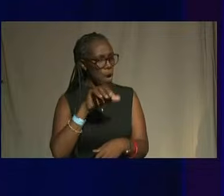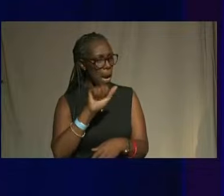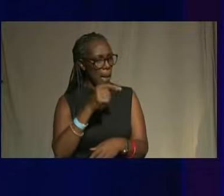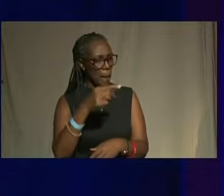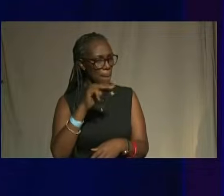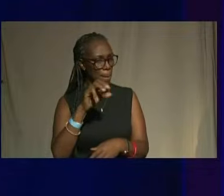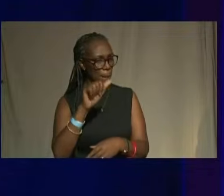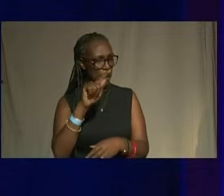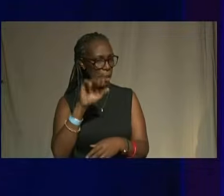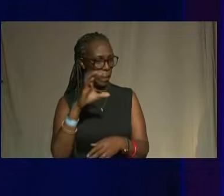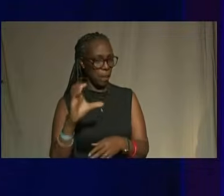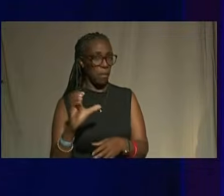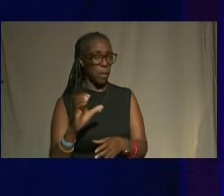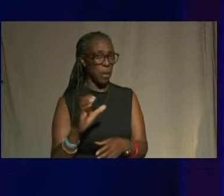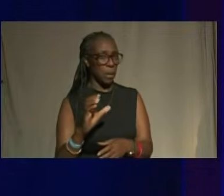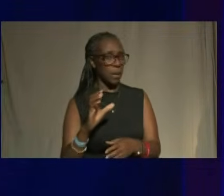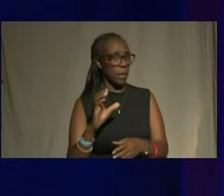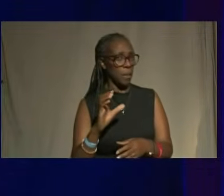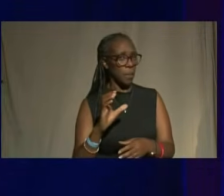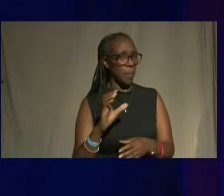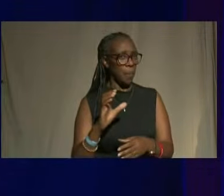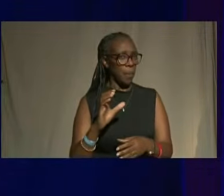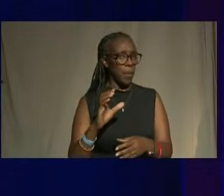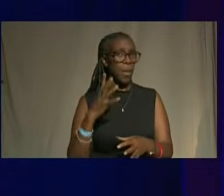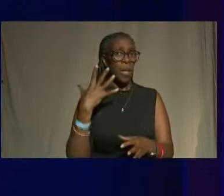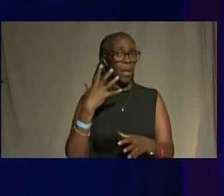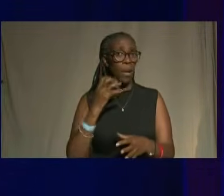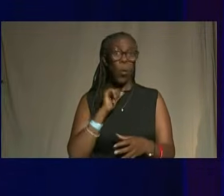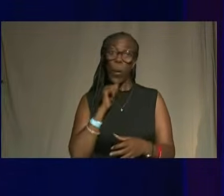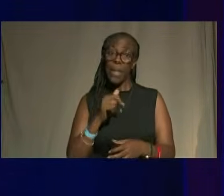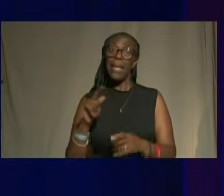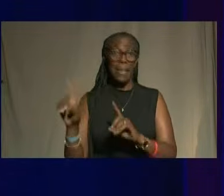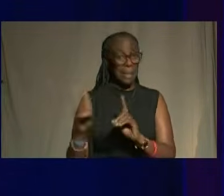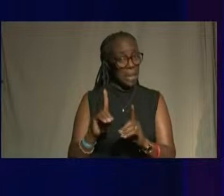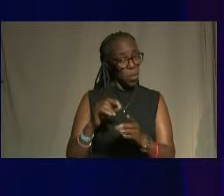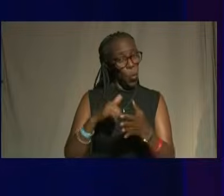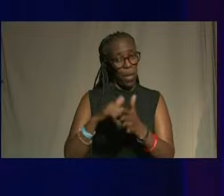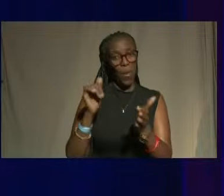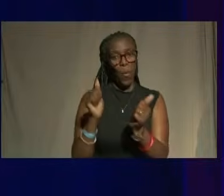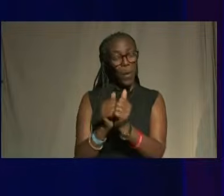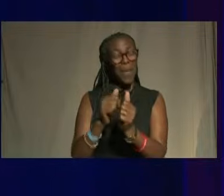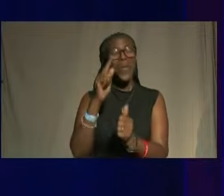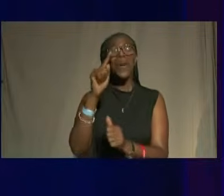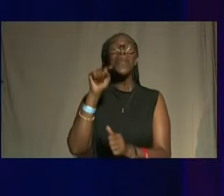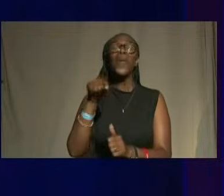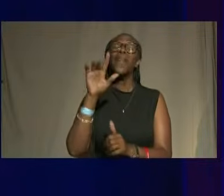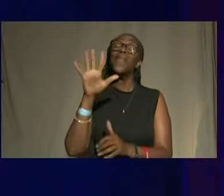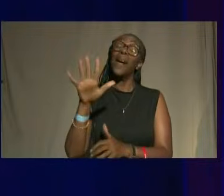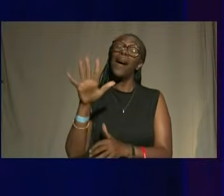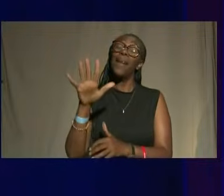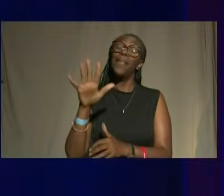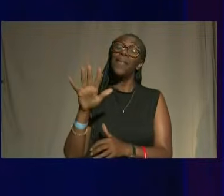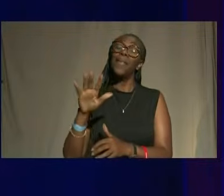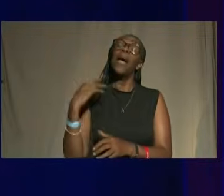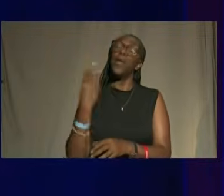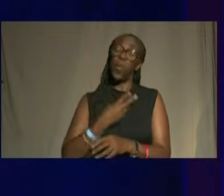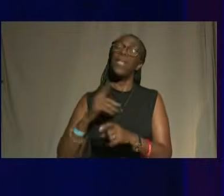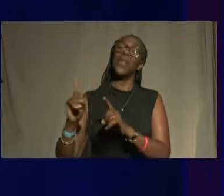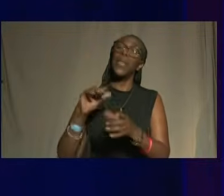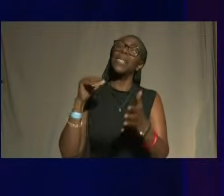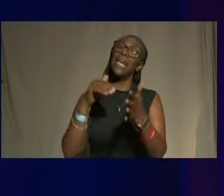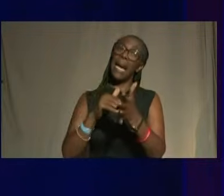be done, and then we have done it. We did it with 1.5, and we're doing it again with 2.0, and also our